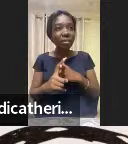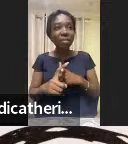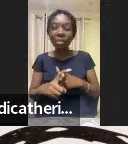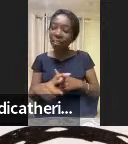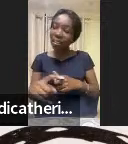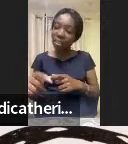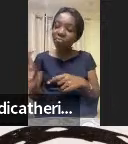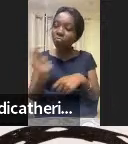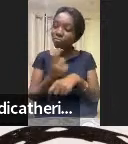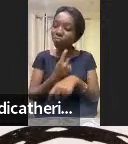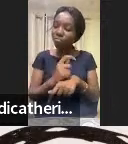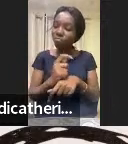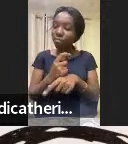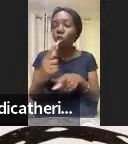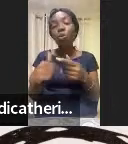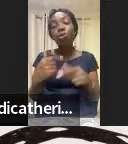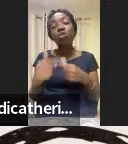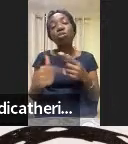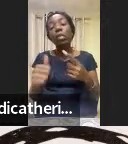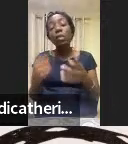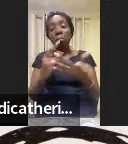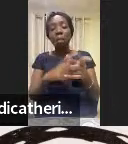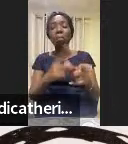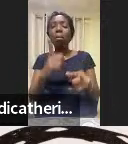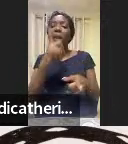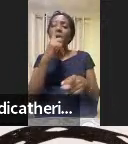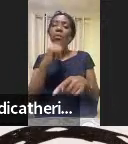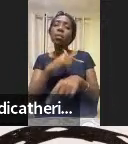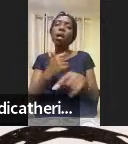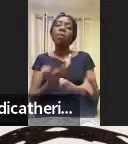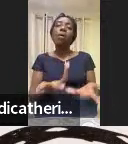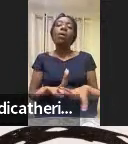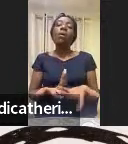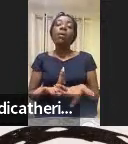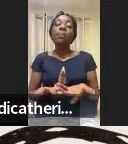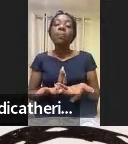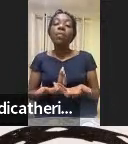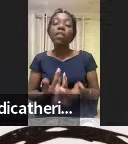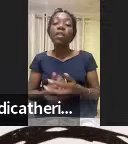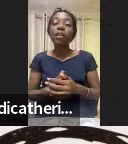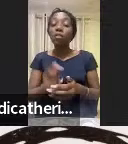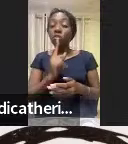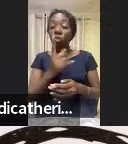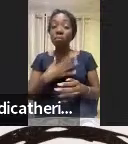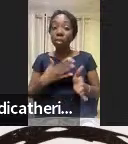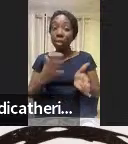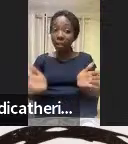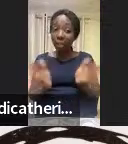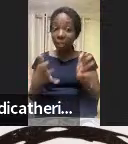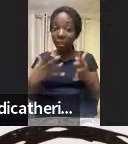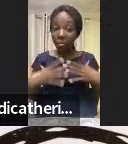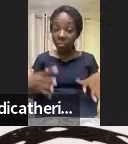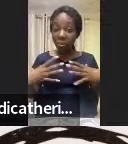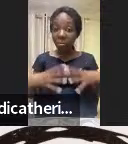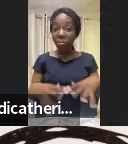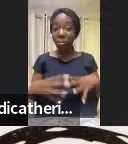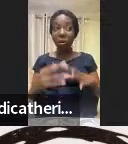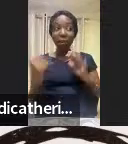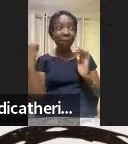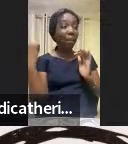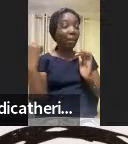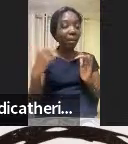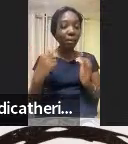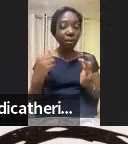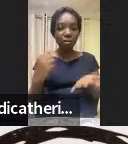individual now, that is where your focus is. And while I'm not encouraging people to sabotage their employers,